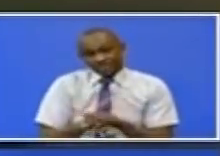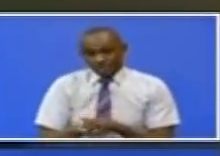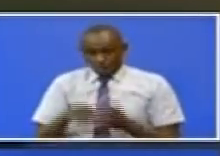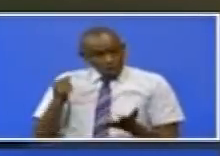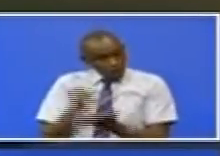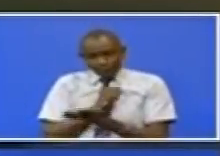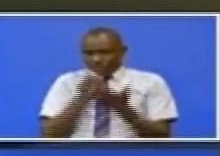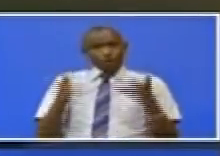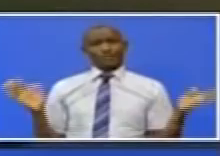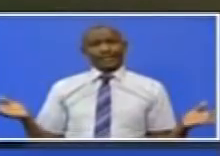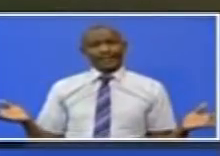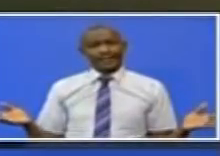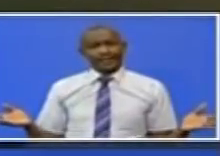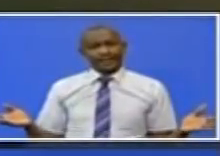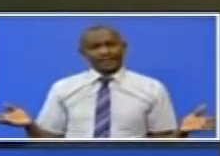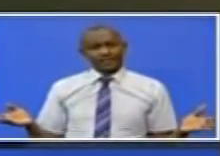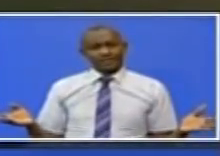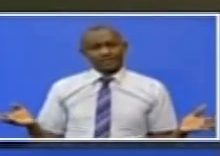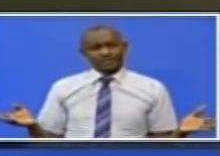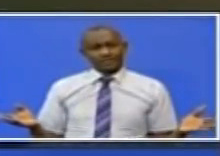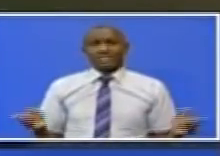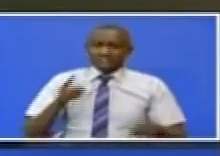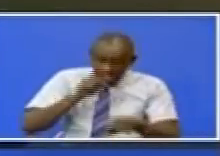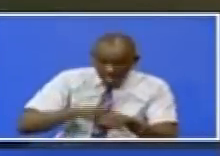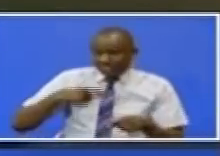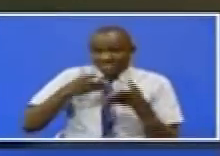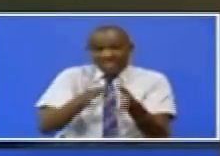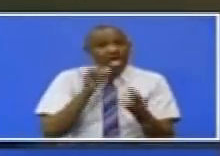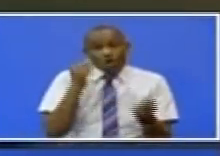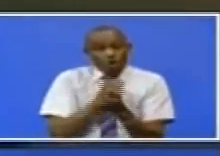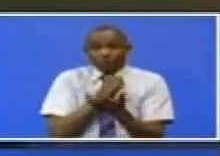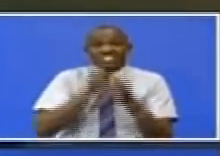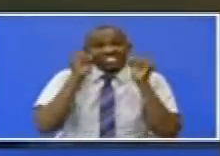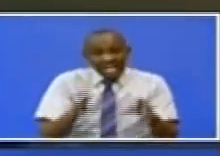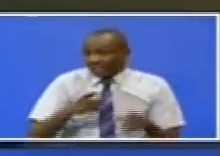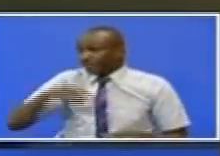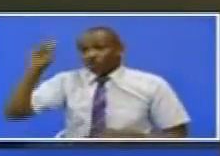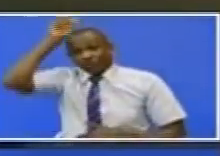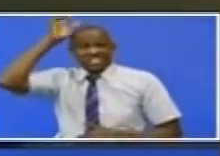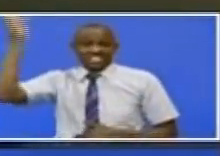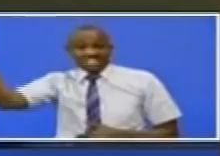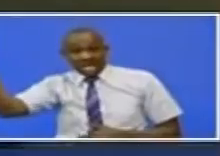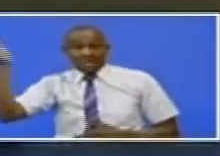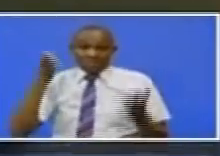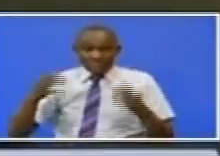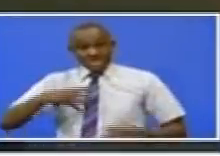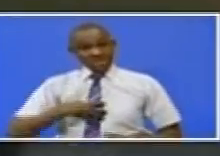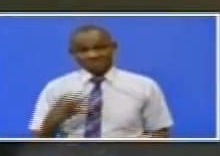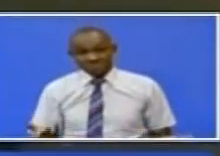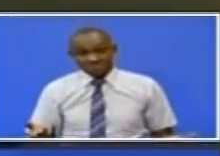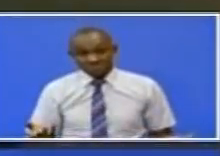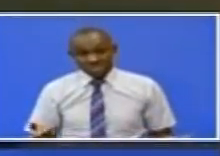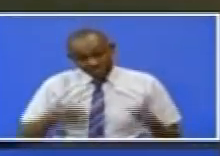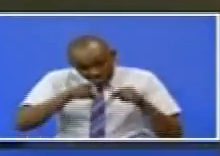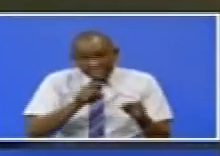is open. Even during my absence, upcountry or if I go on leave,